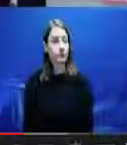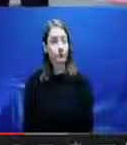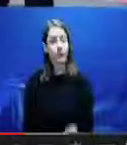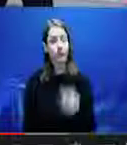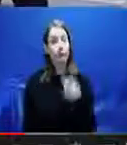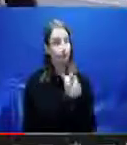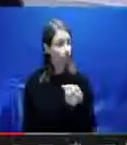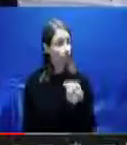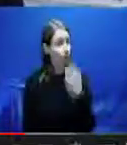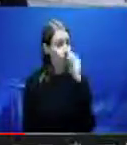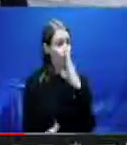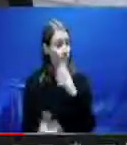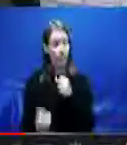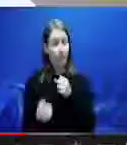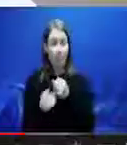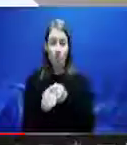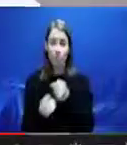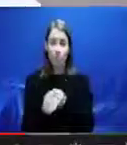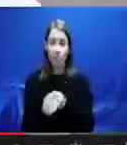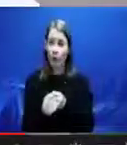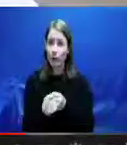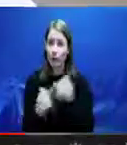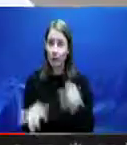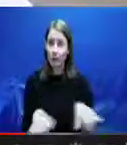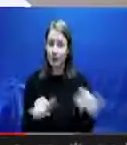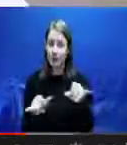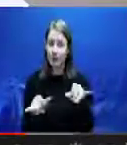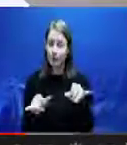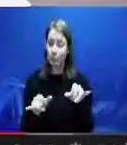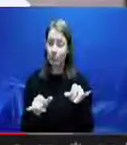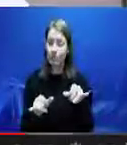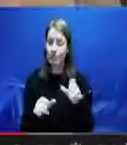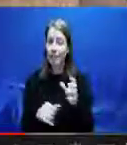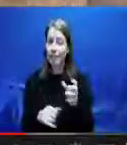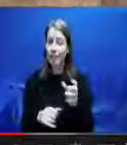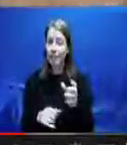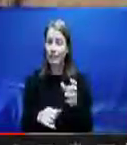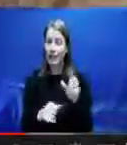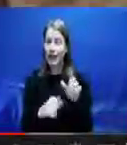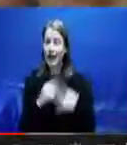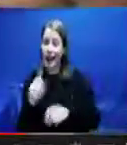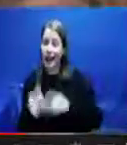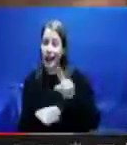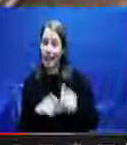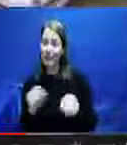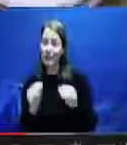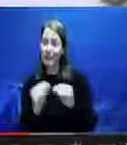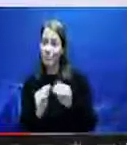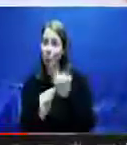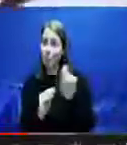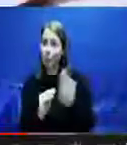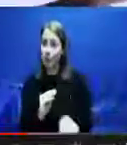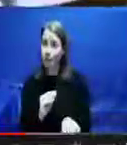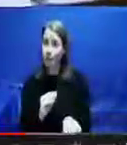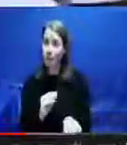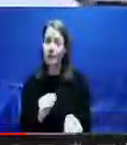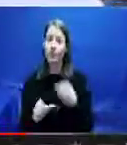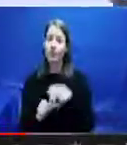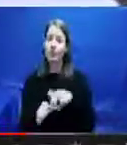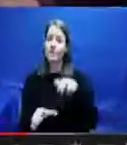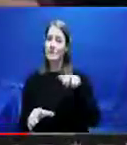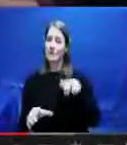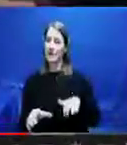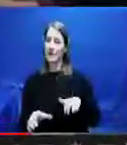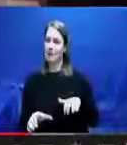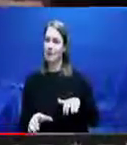classroom, like asking different types of questions, stepping back as the facilitator, and getting the kids to come up with the information rather than handing it